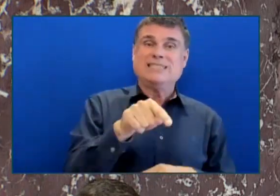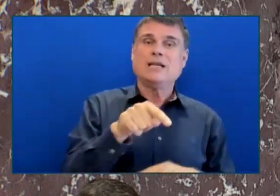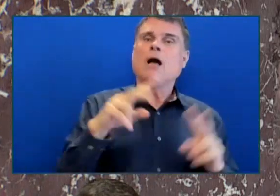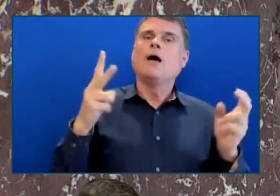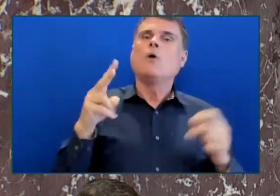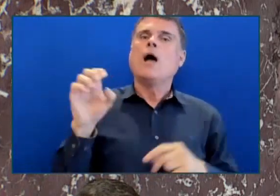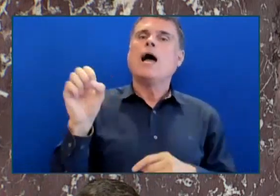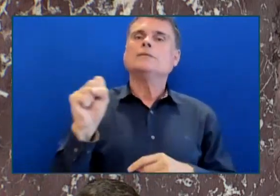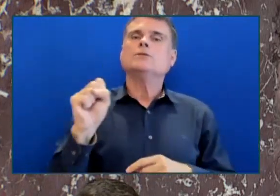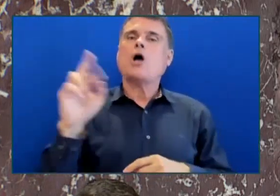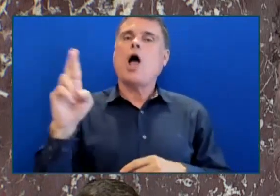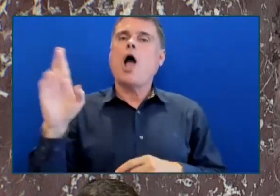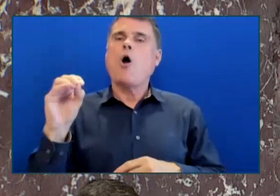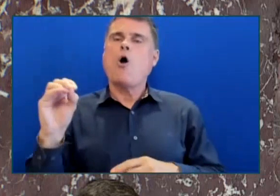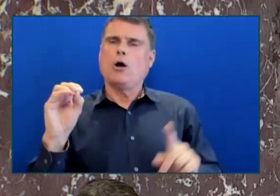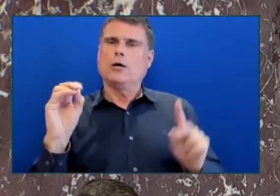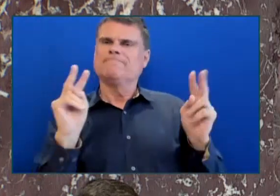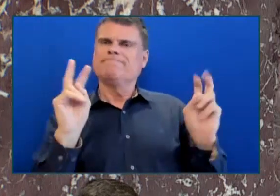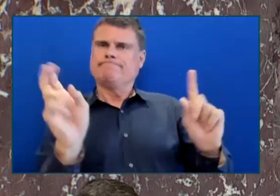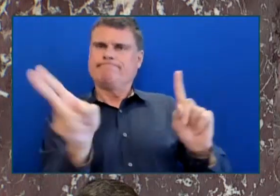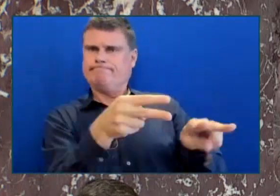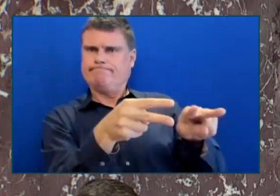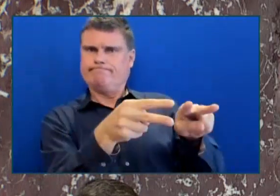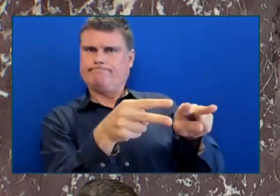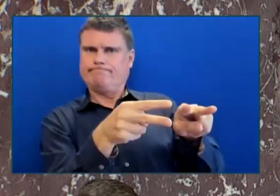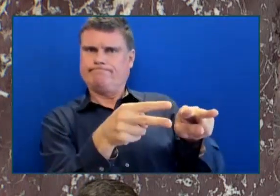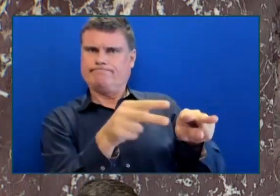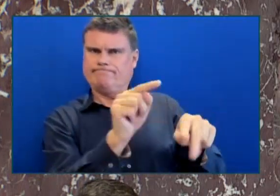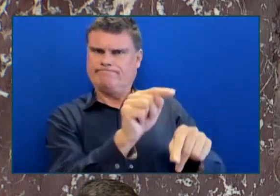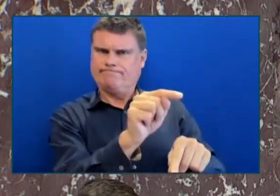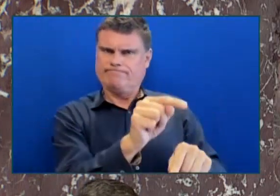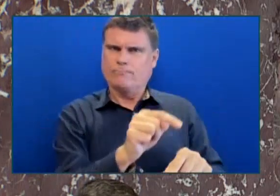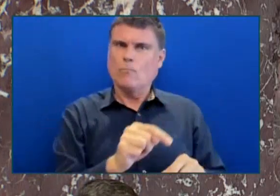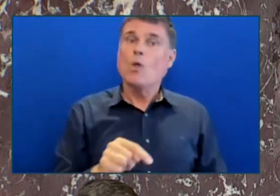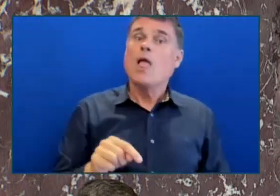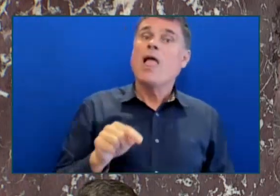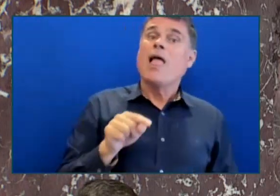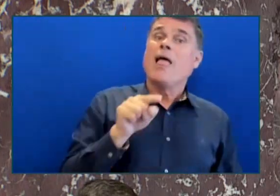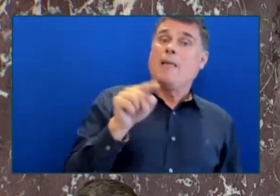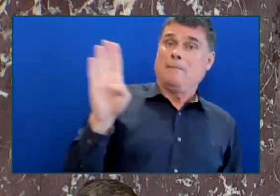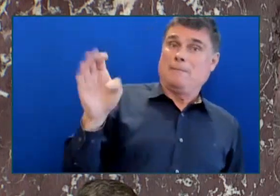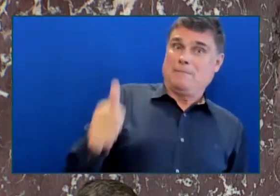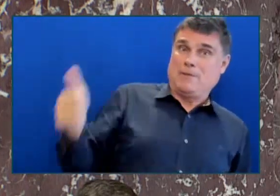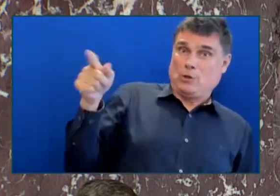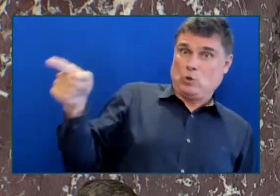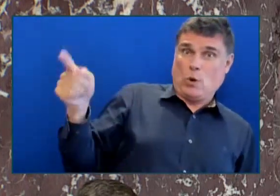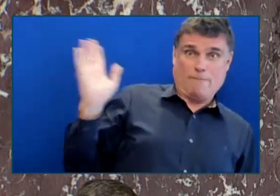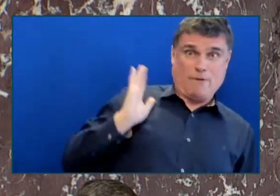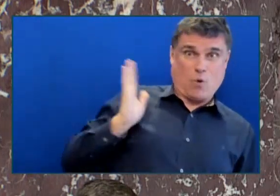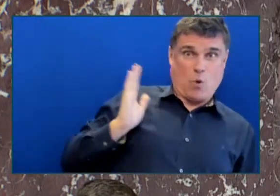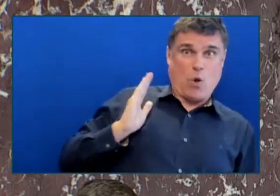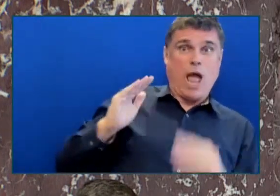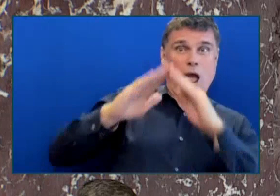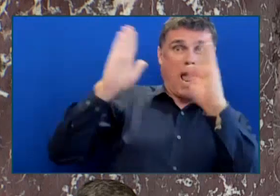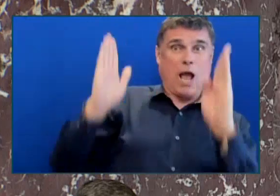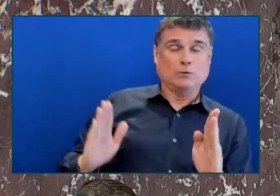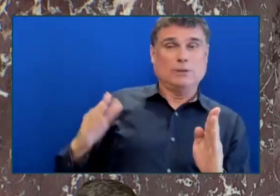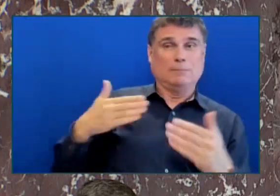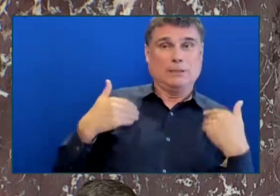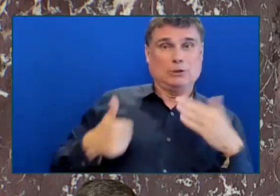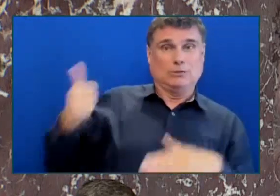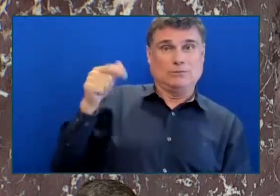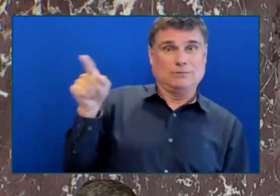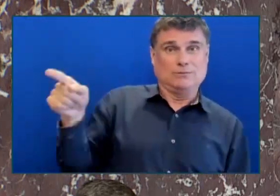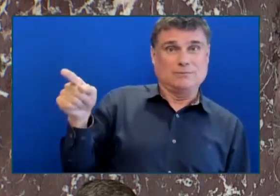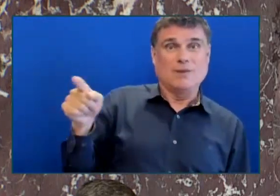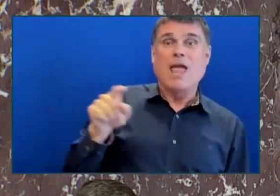under this Premier's tenure when he was the Housing Minister. APMI also managed the ill-fated Winters Hotel,